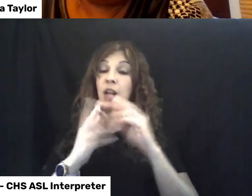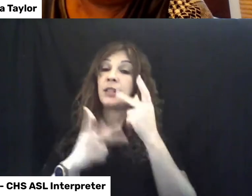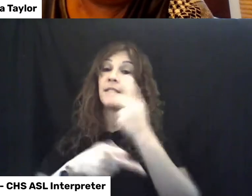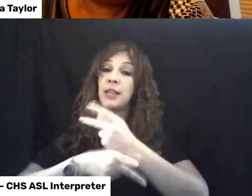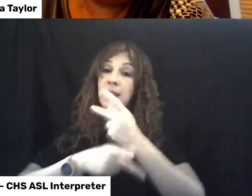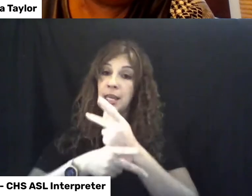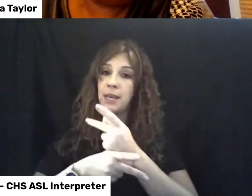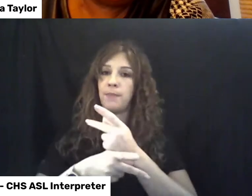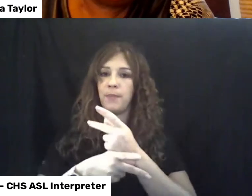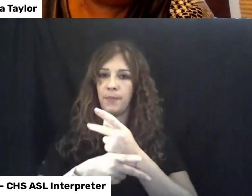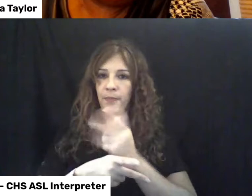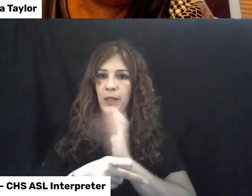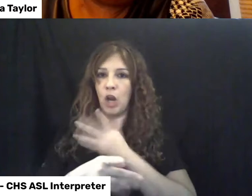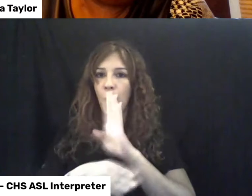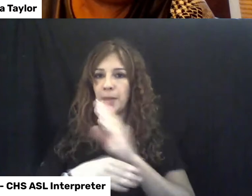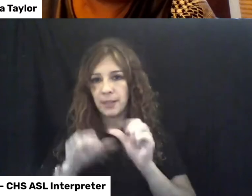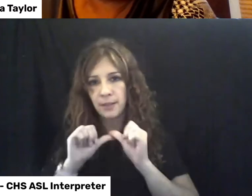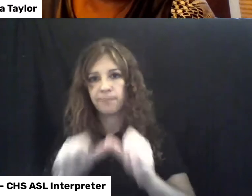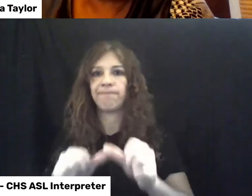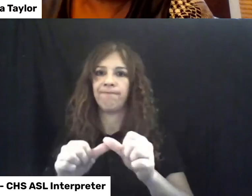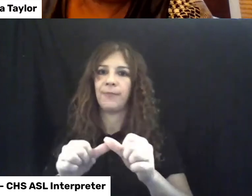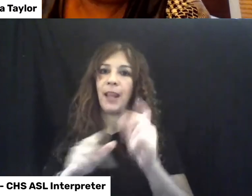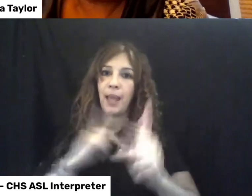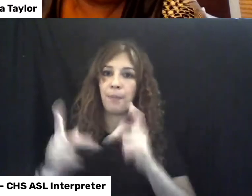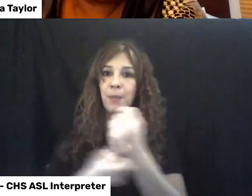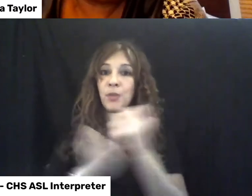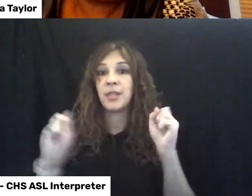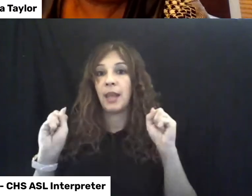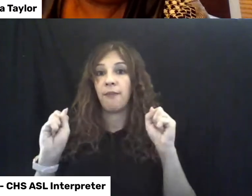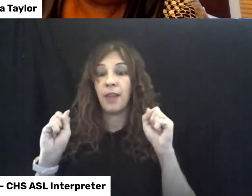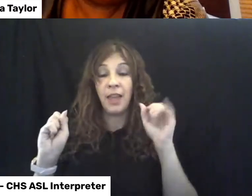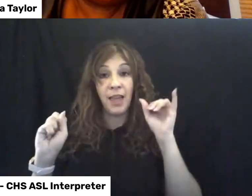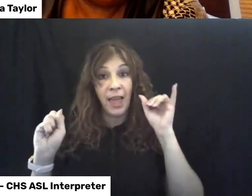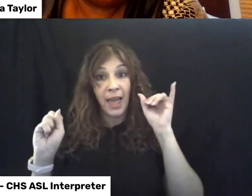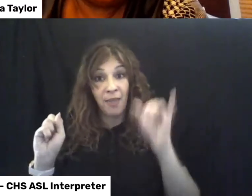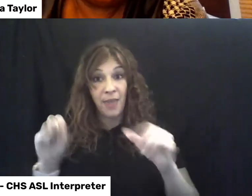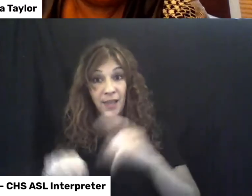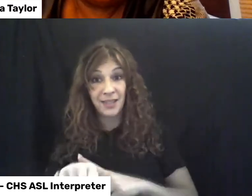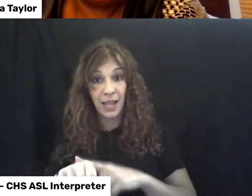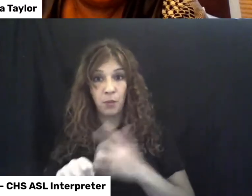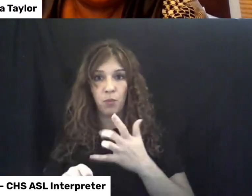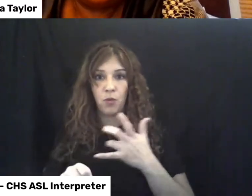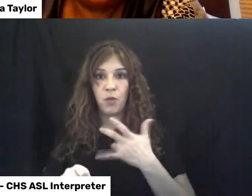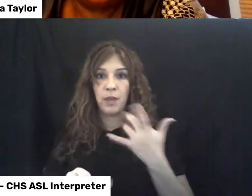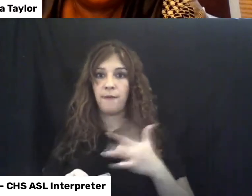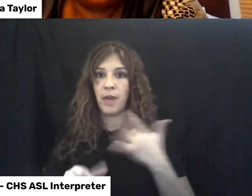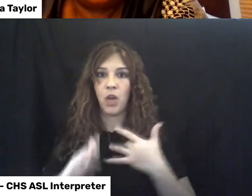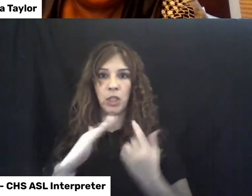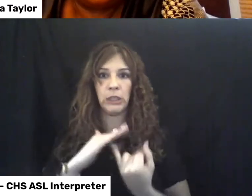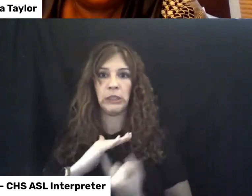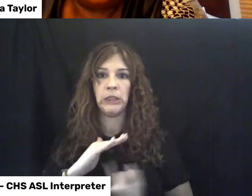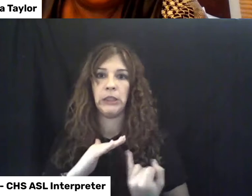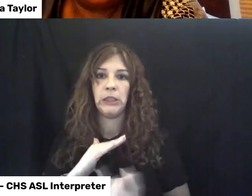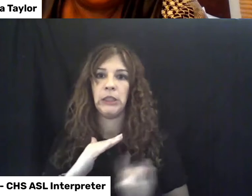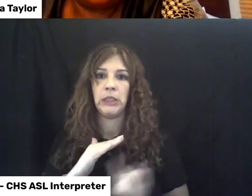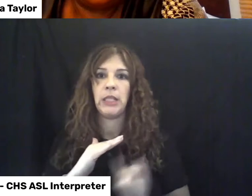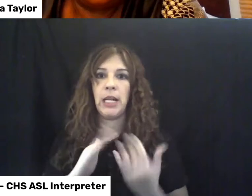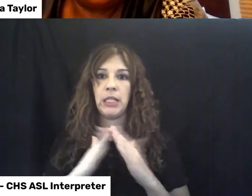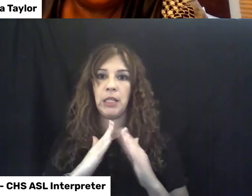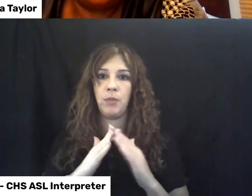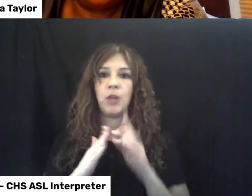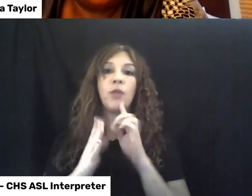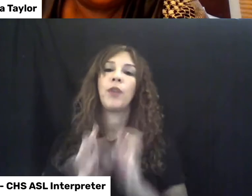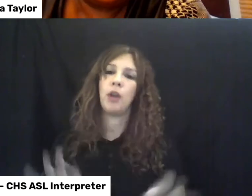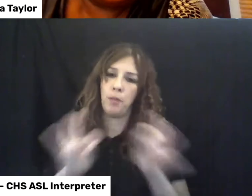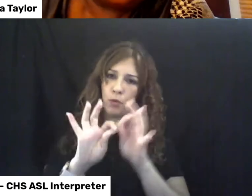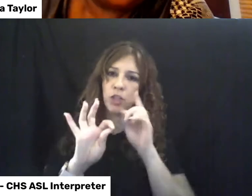doing that in community during a time that felt very isolating was so important, I think, for all of us. So